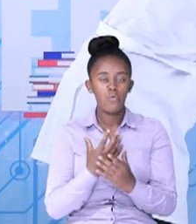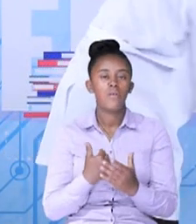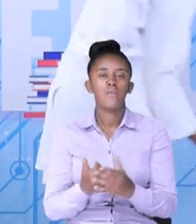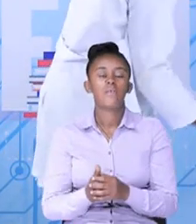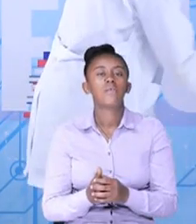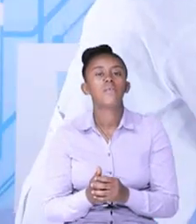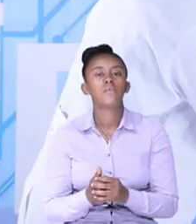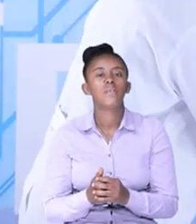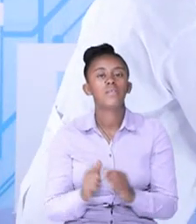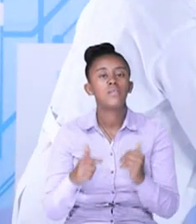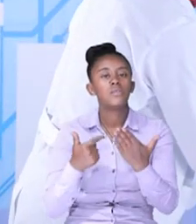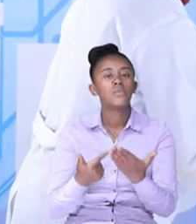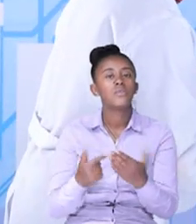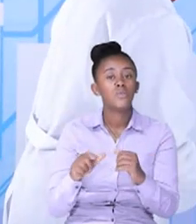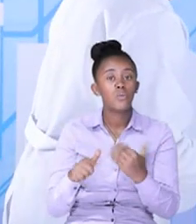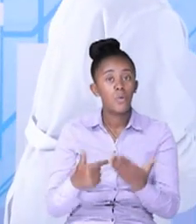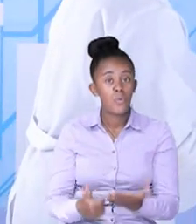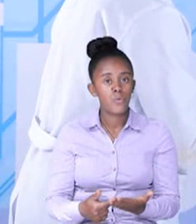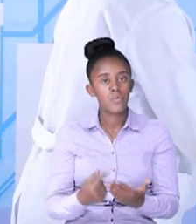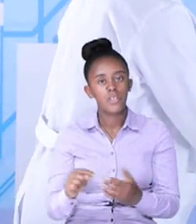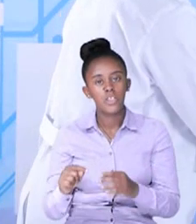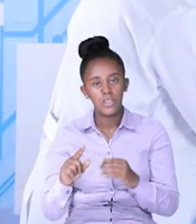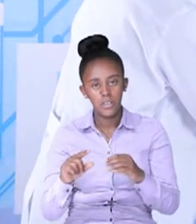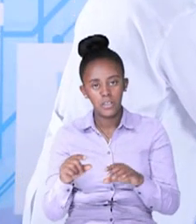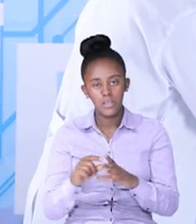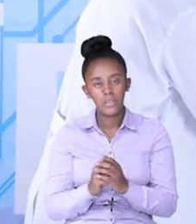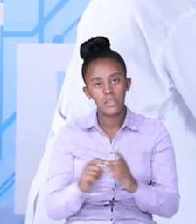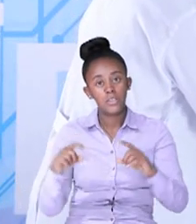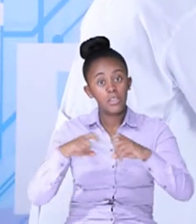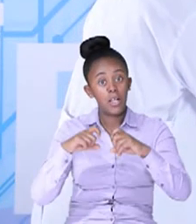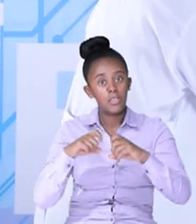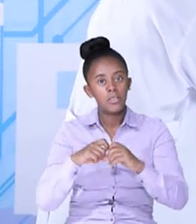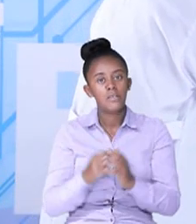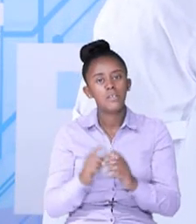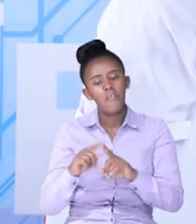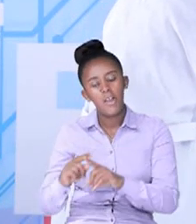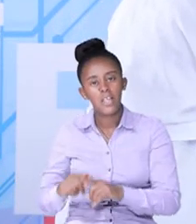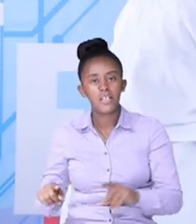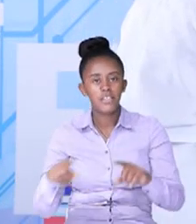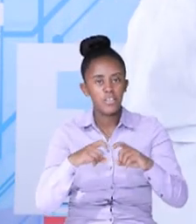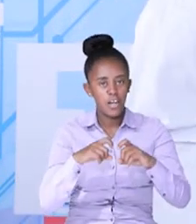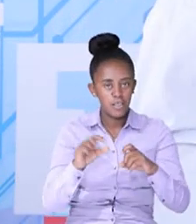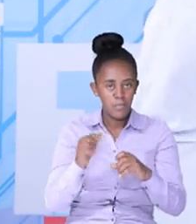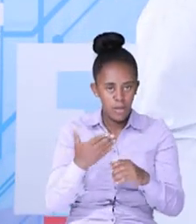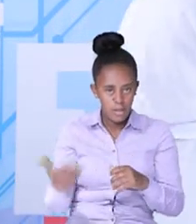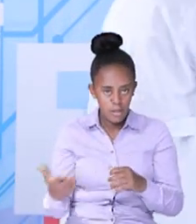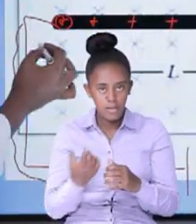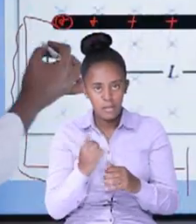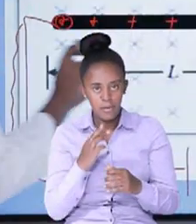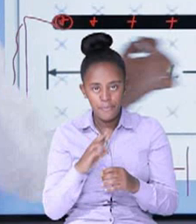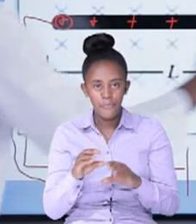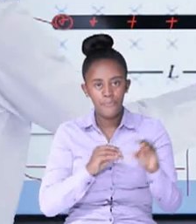source. Okay? So the charge carriers moves here and receive. So we can have different charged particles. They are